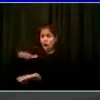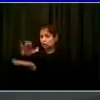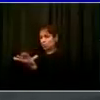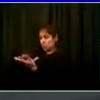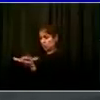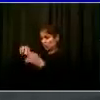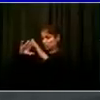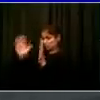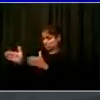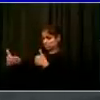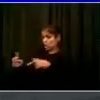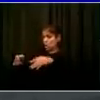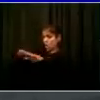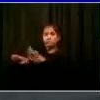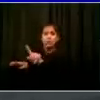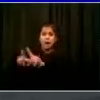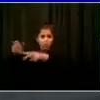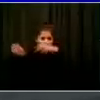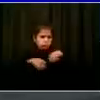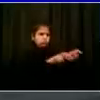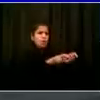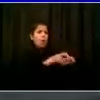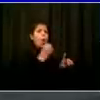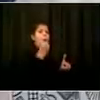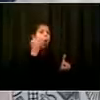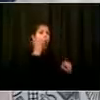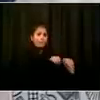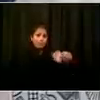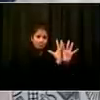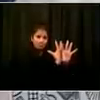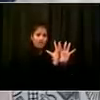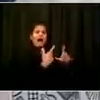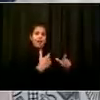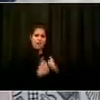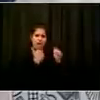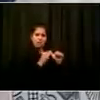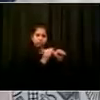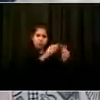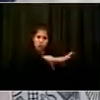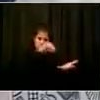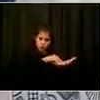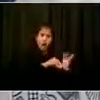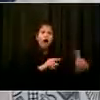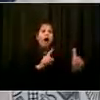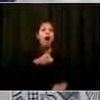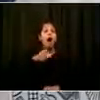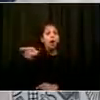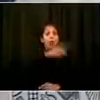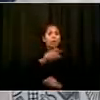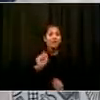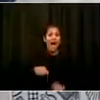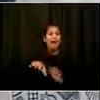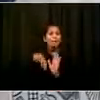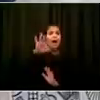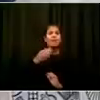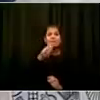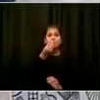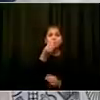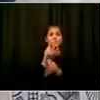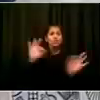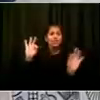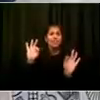possible. So that's the picture with our schools. Let's go back to